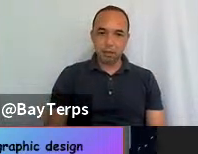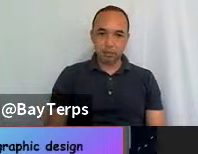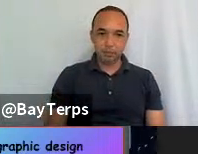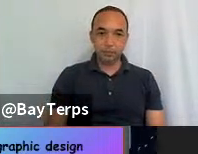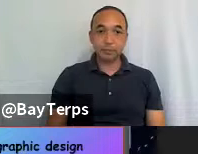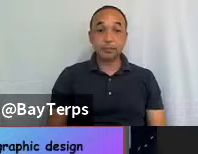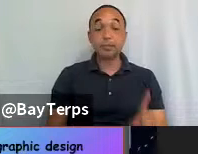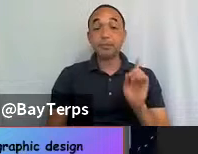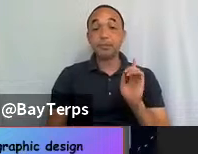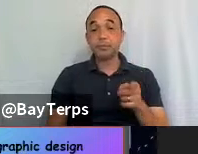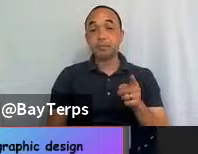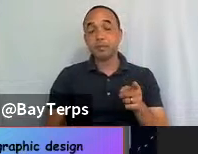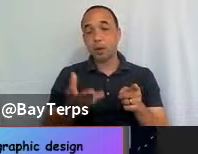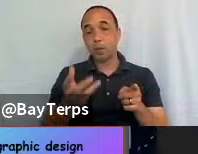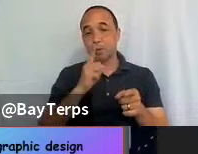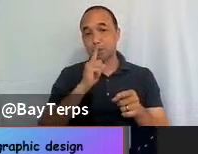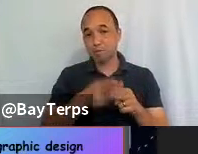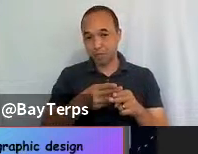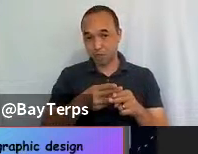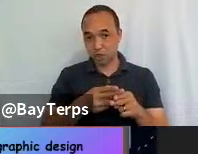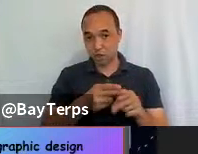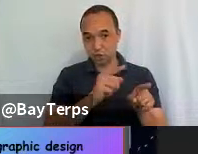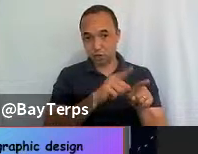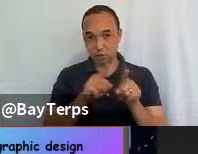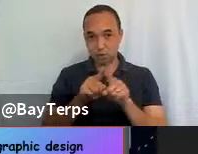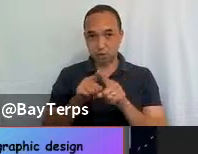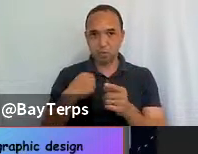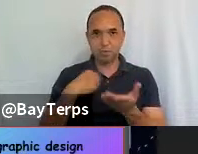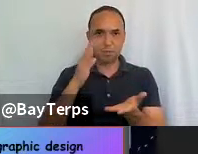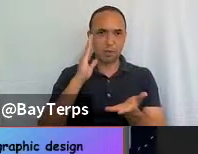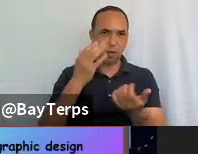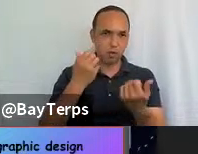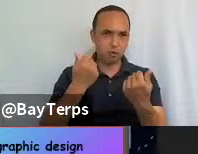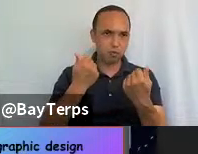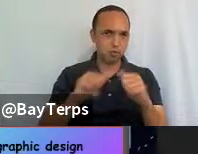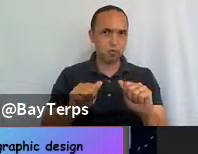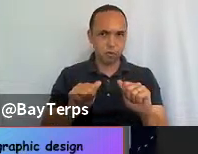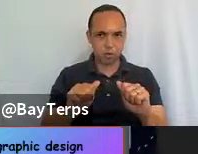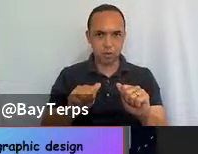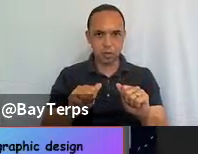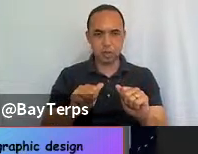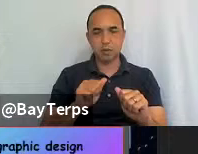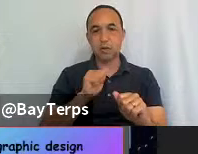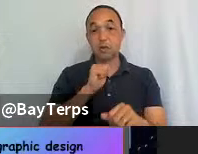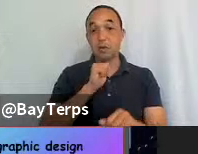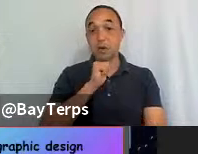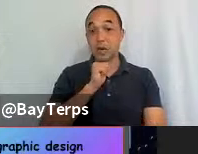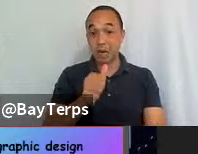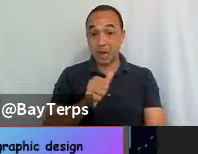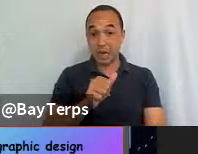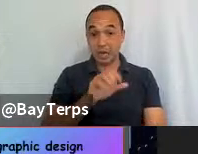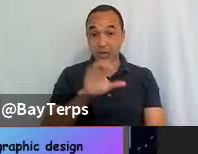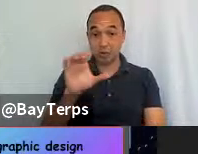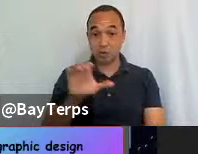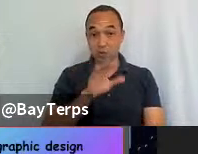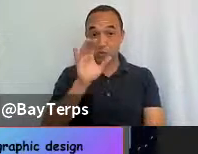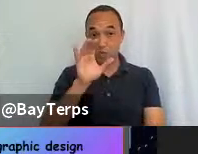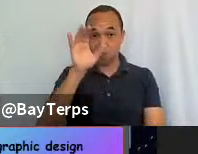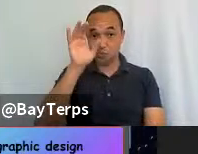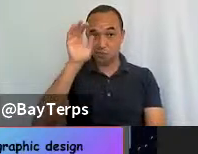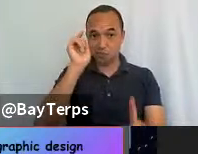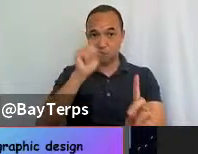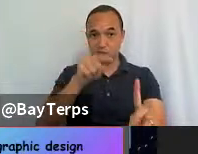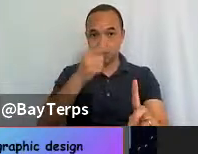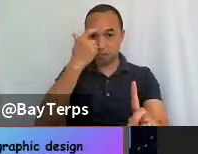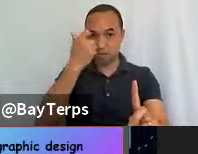mention too, I'm going to try really hard not to do this because I want you guys to